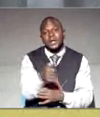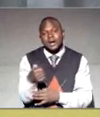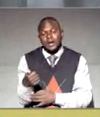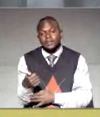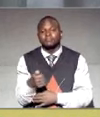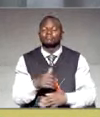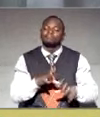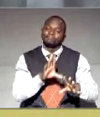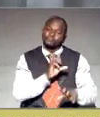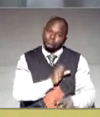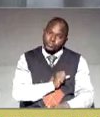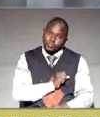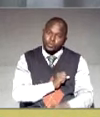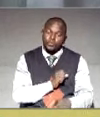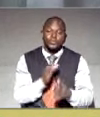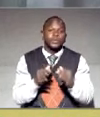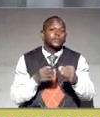endure beyond differences.